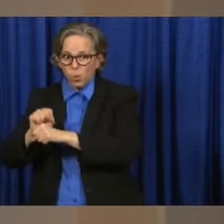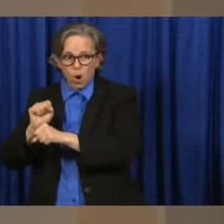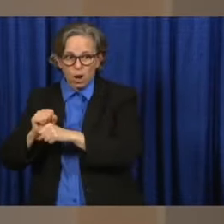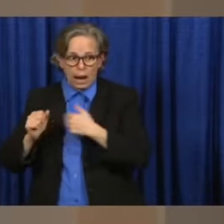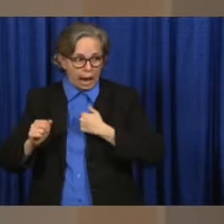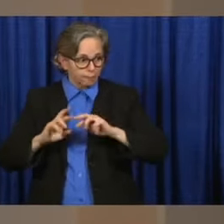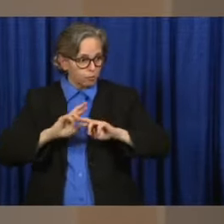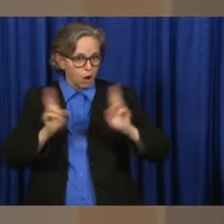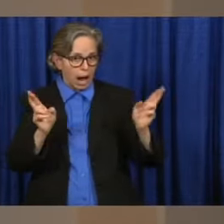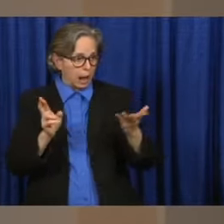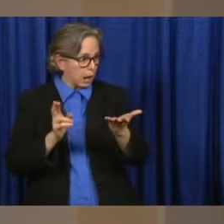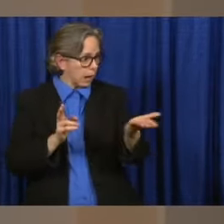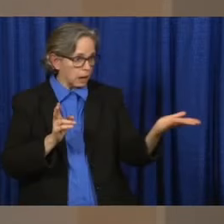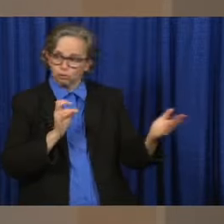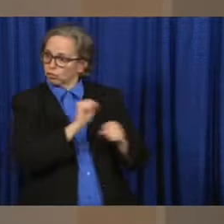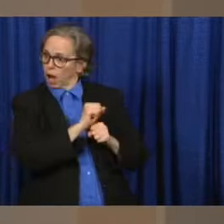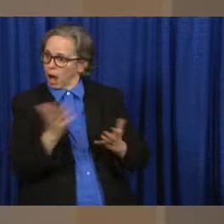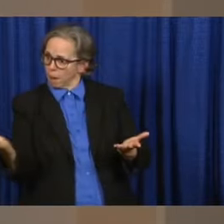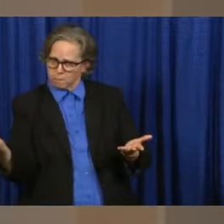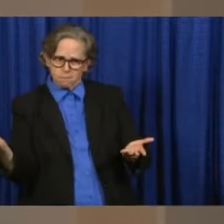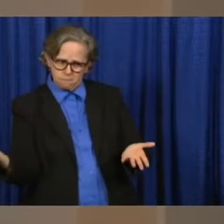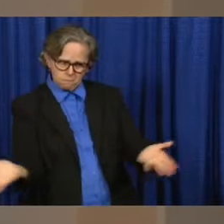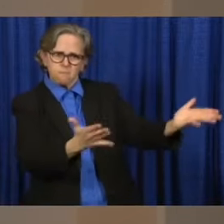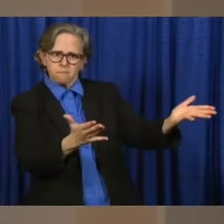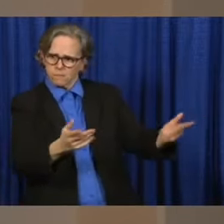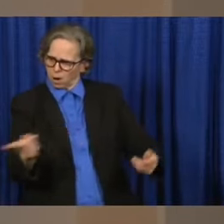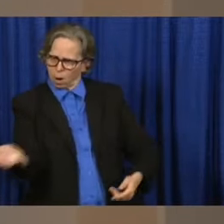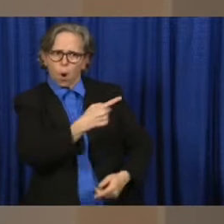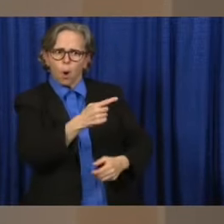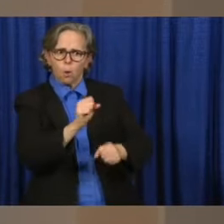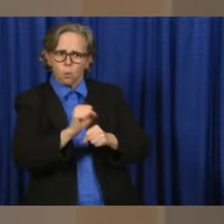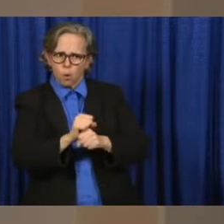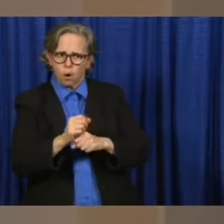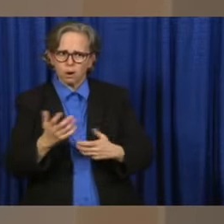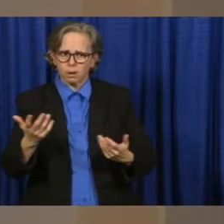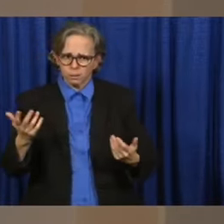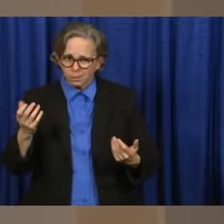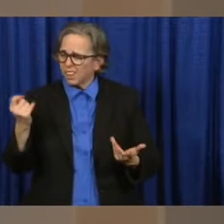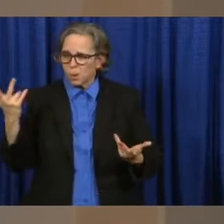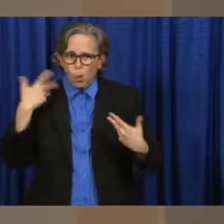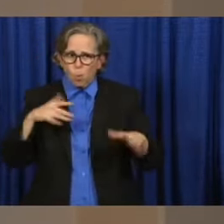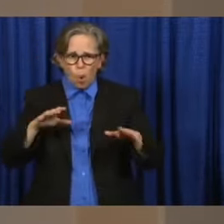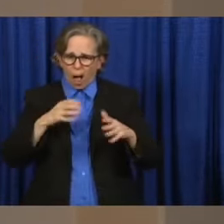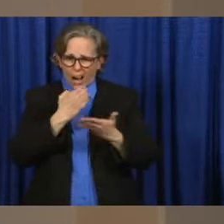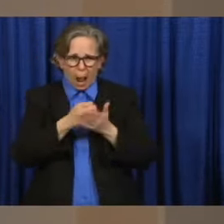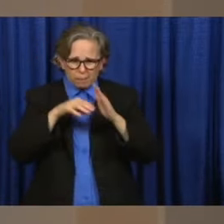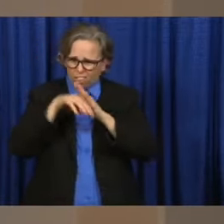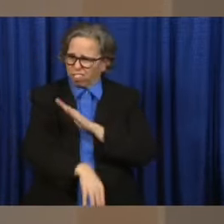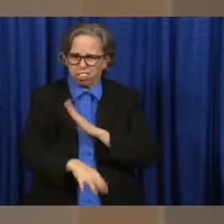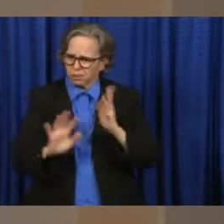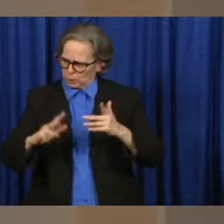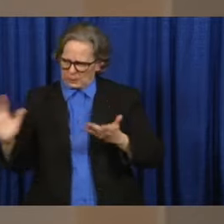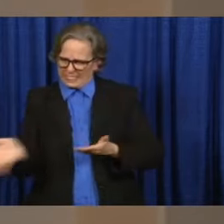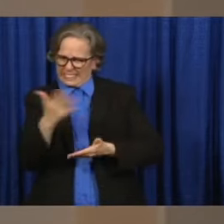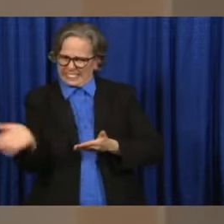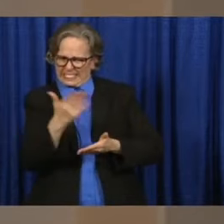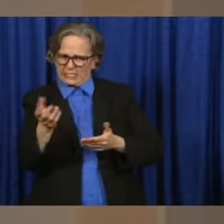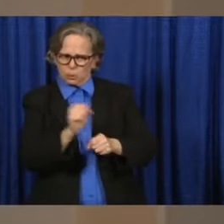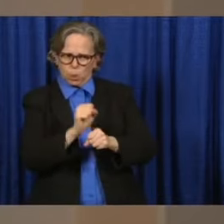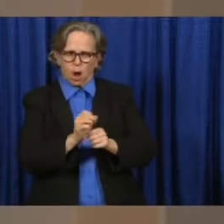need to get through this dip that we're going to be in economically, and when we also have these employers out there